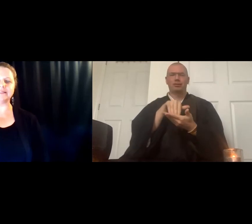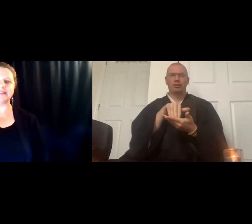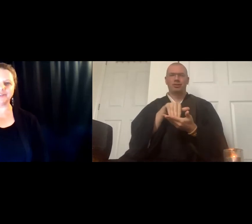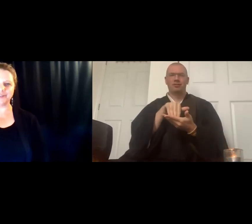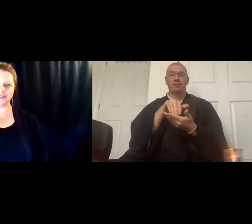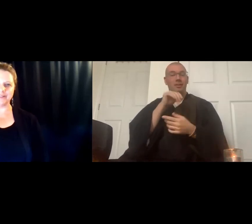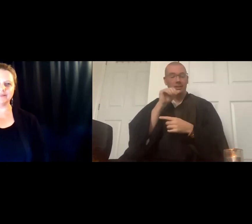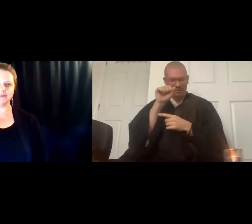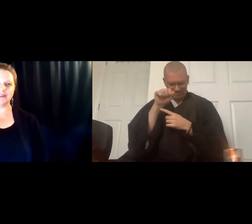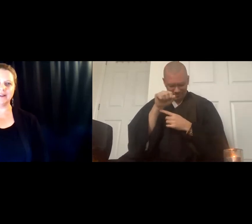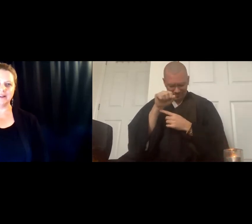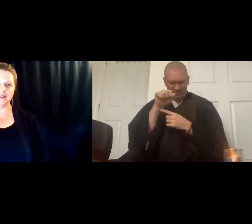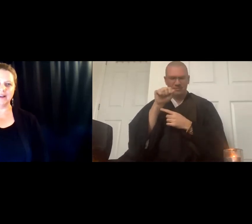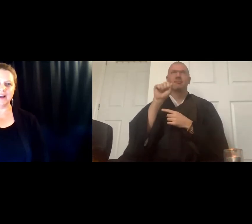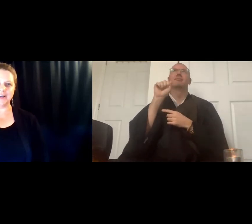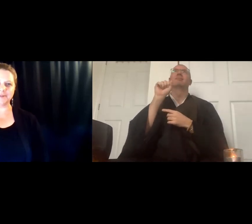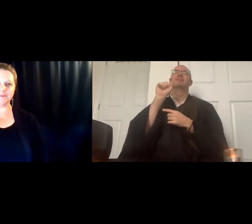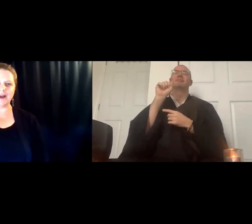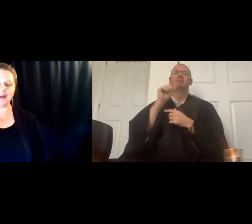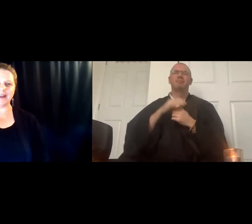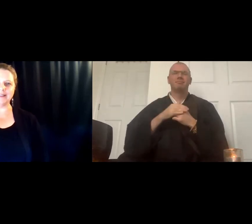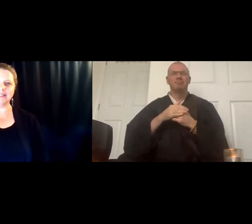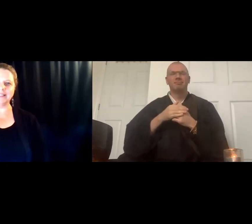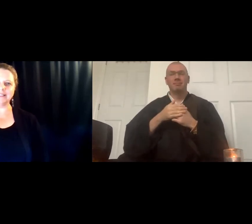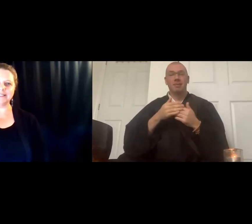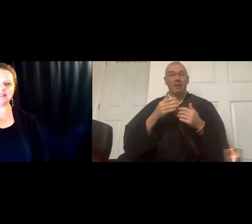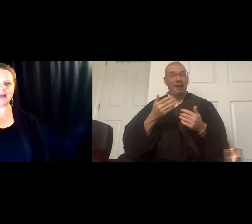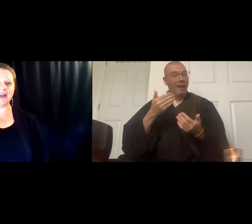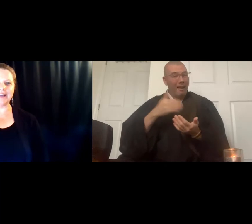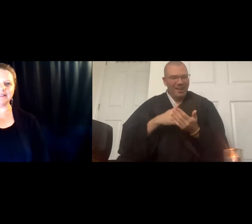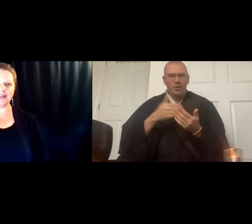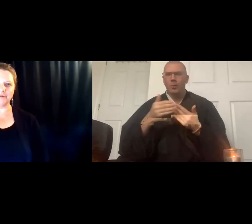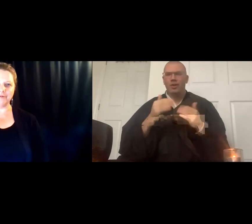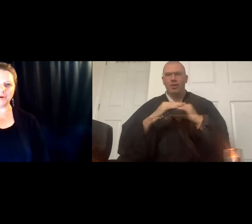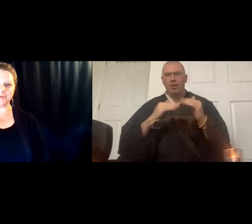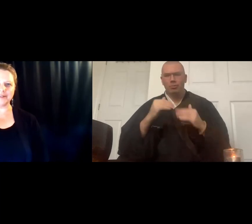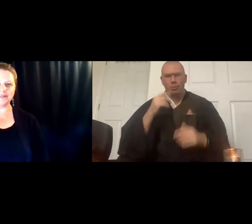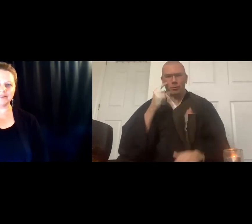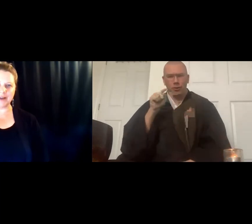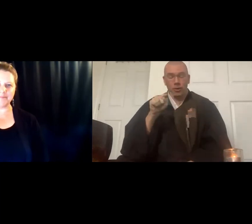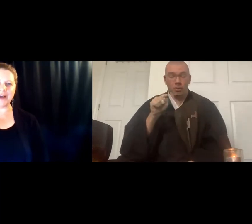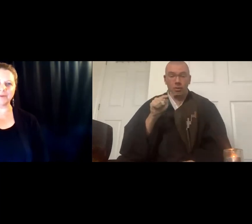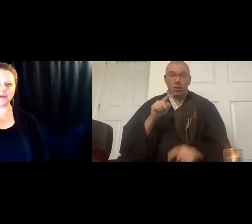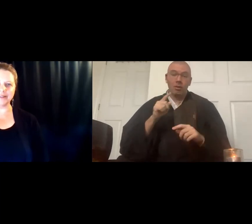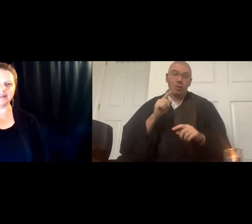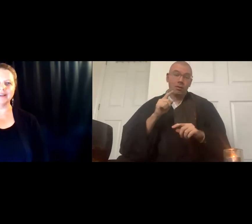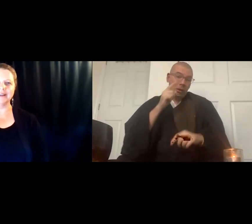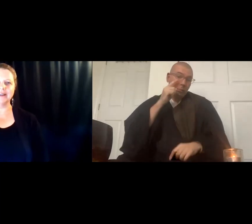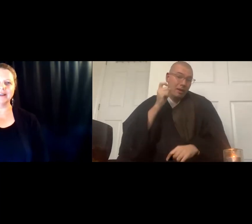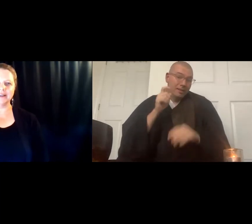be centered on our spine, not leaning to the side, not forward, not